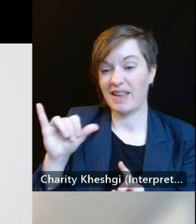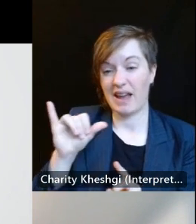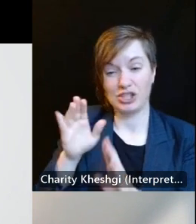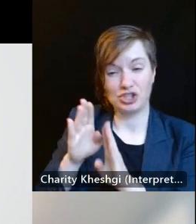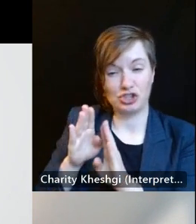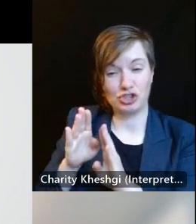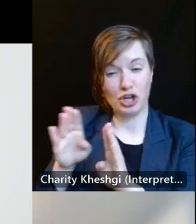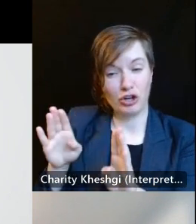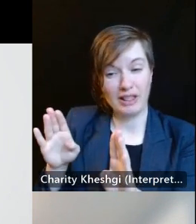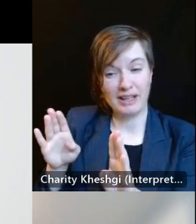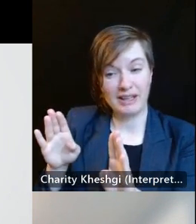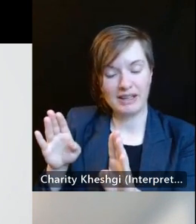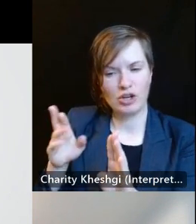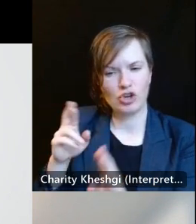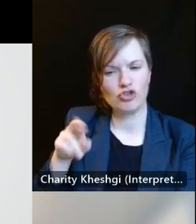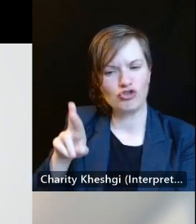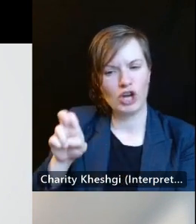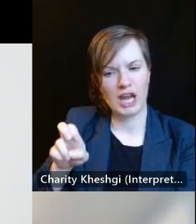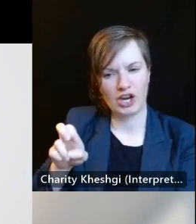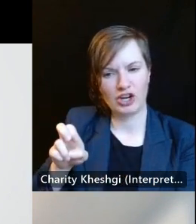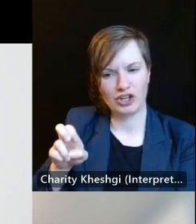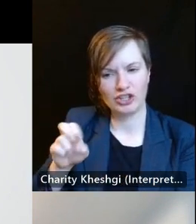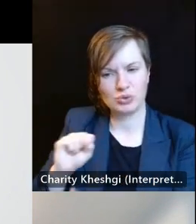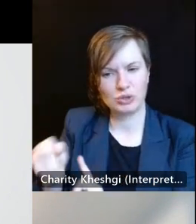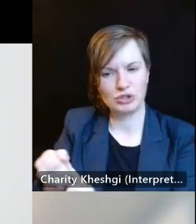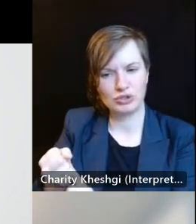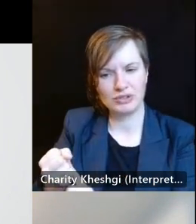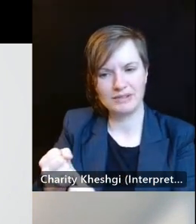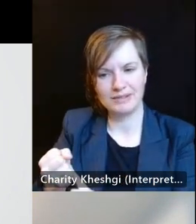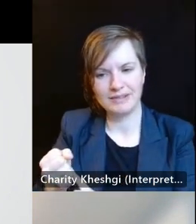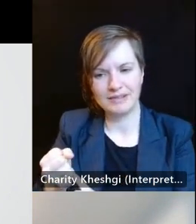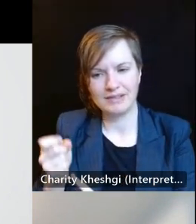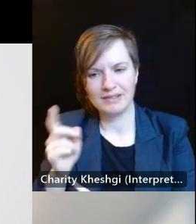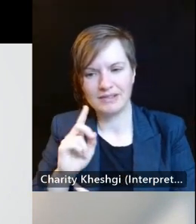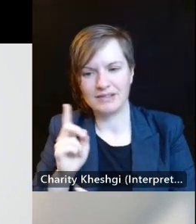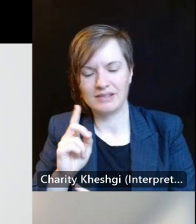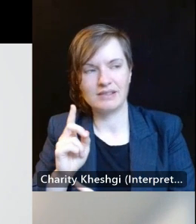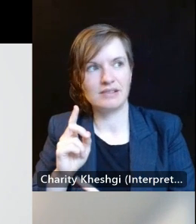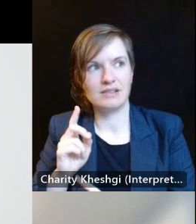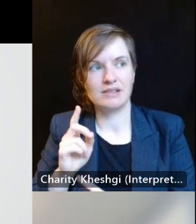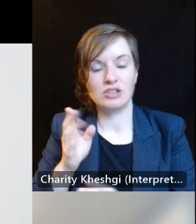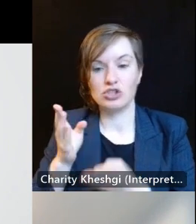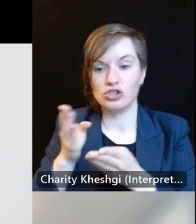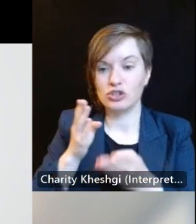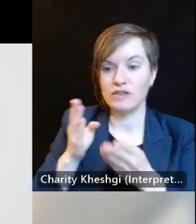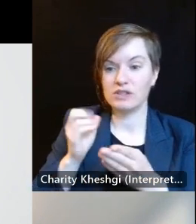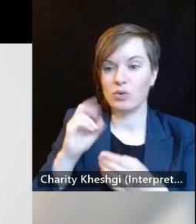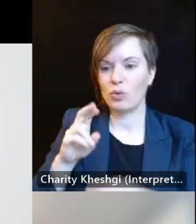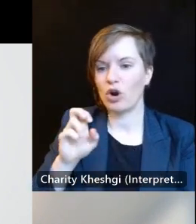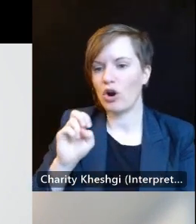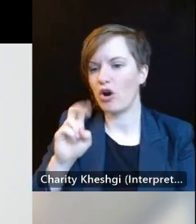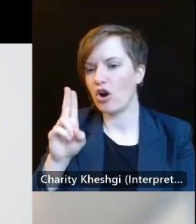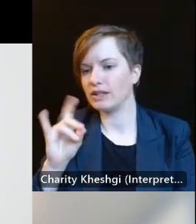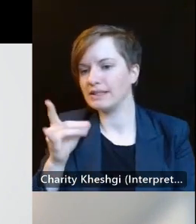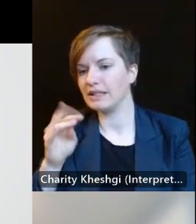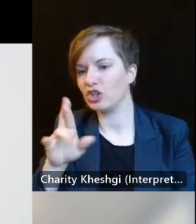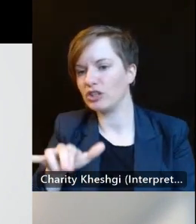situation where a particular auxiliary aid or service would constitute an undue